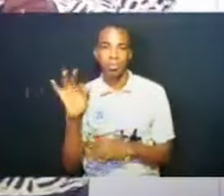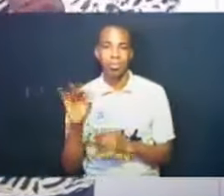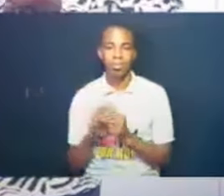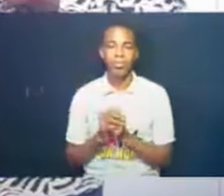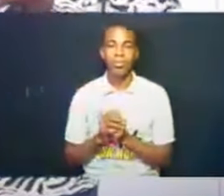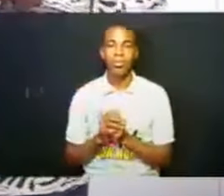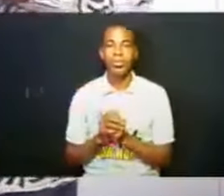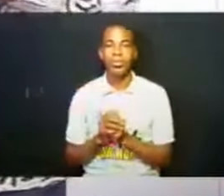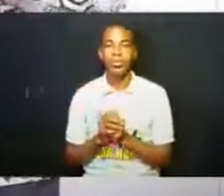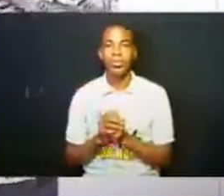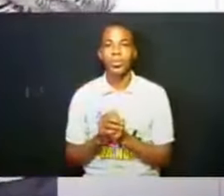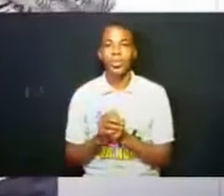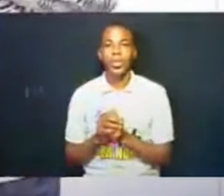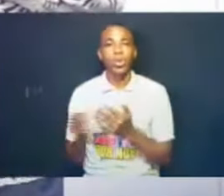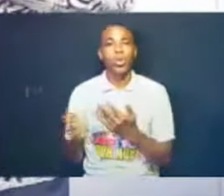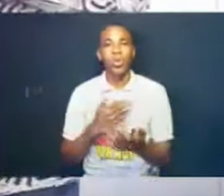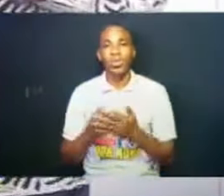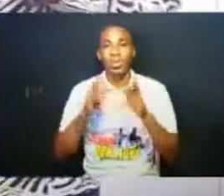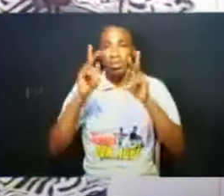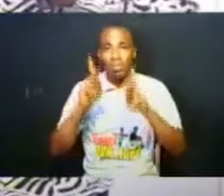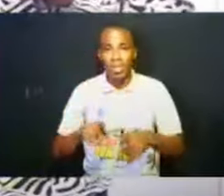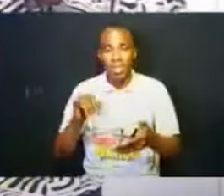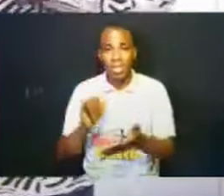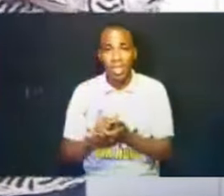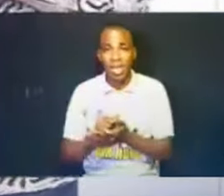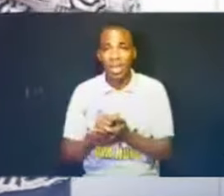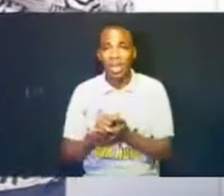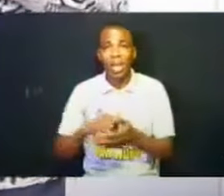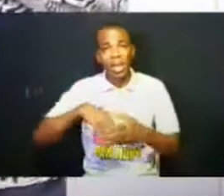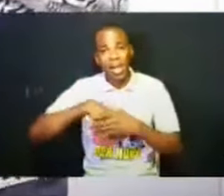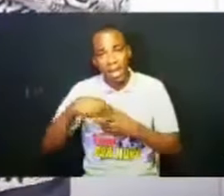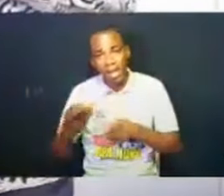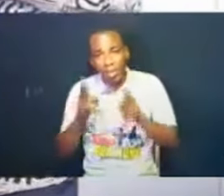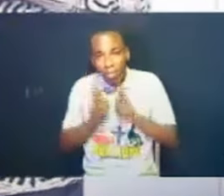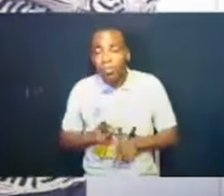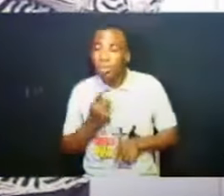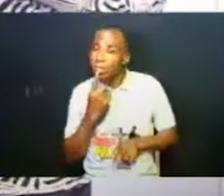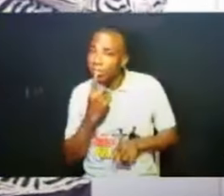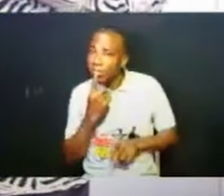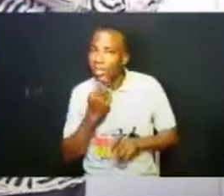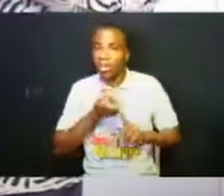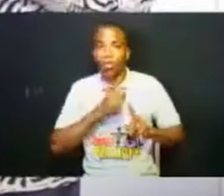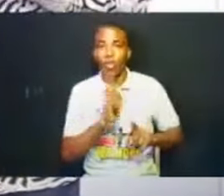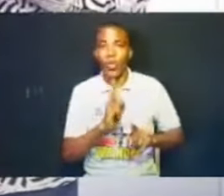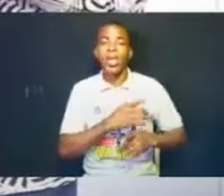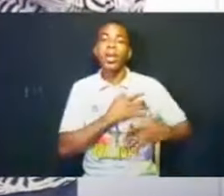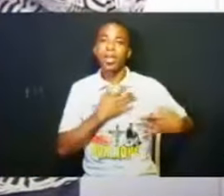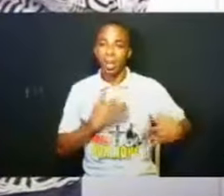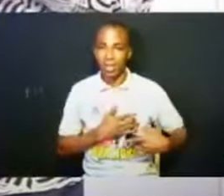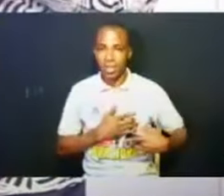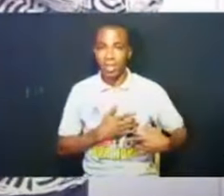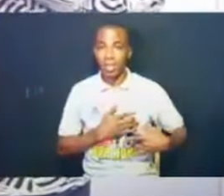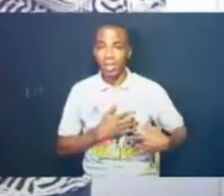But the things that come out of a person's mouth come from his heart, and these defile them. Now, the